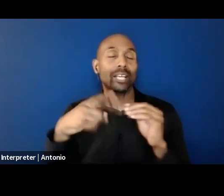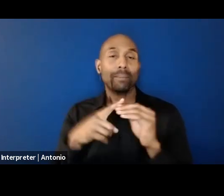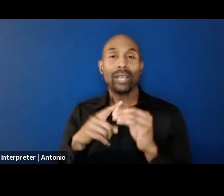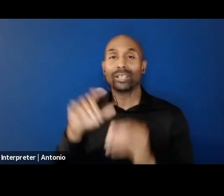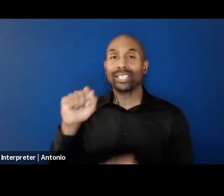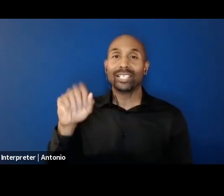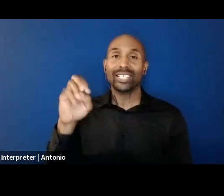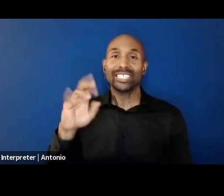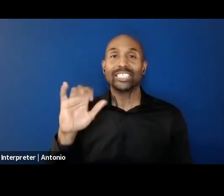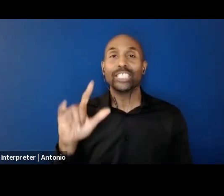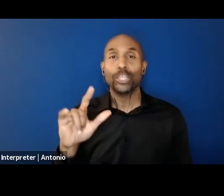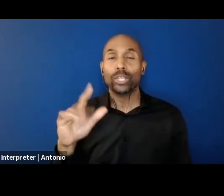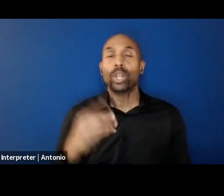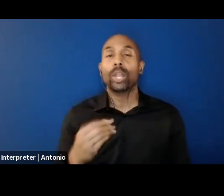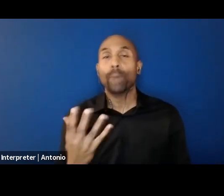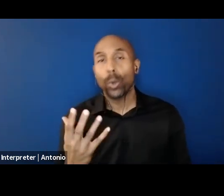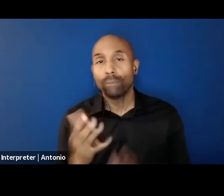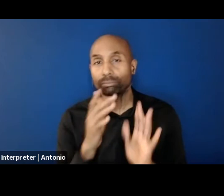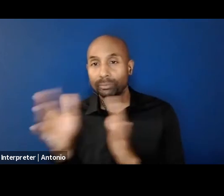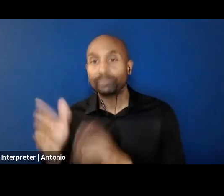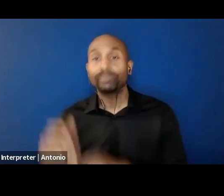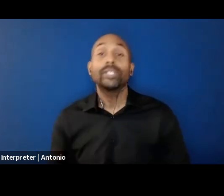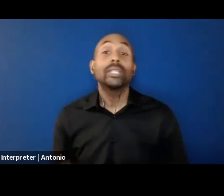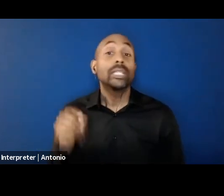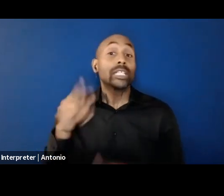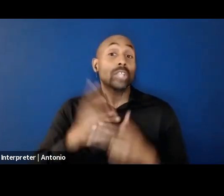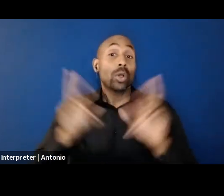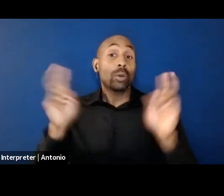10 entries on seriality